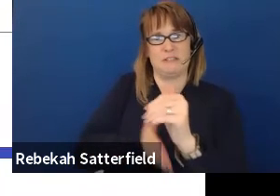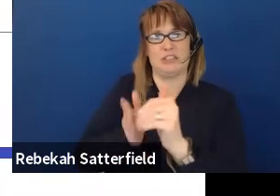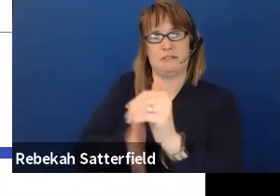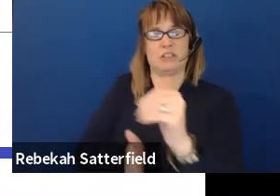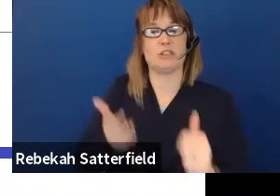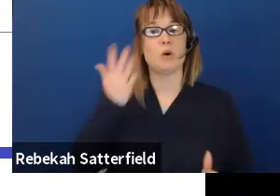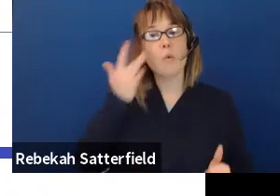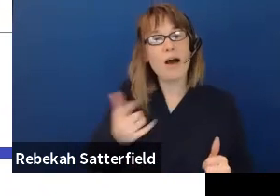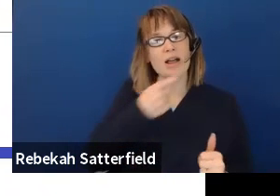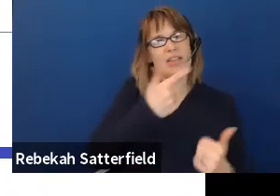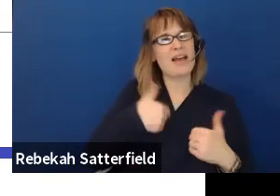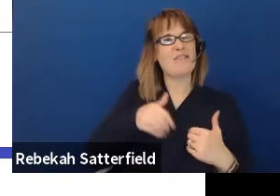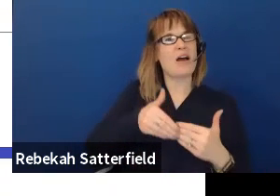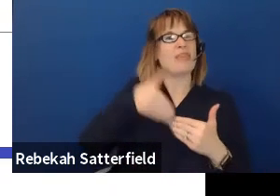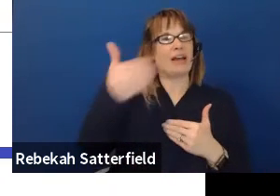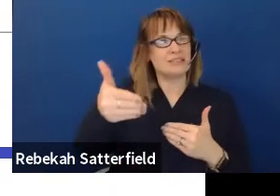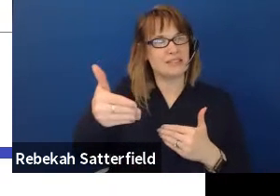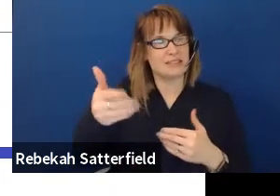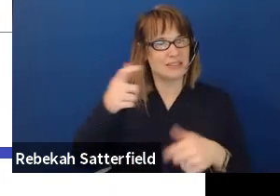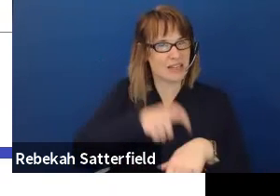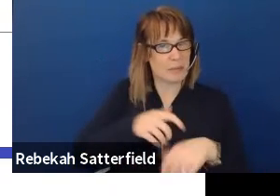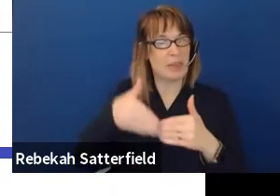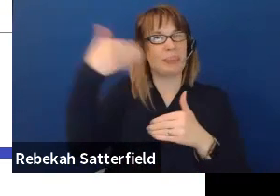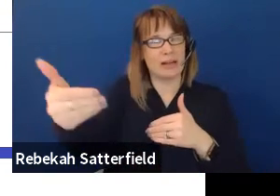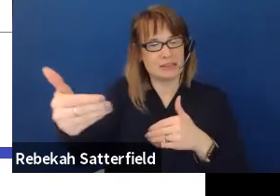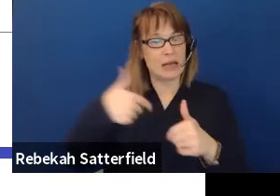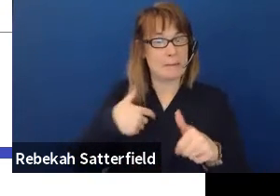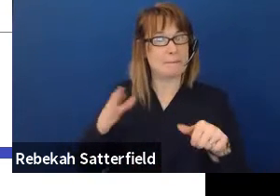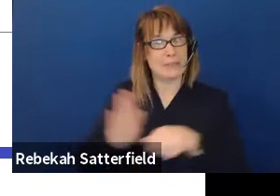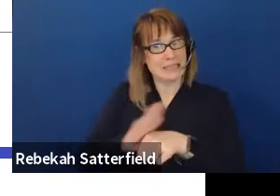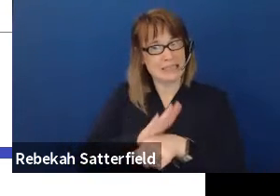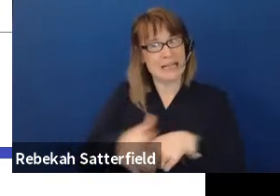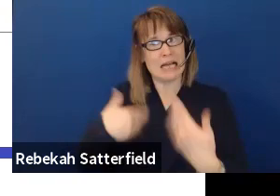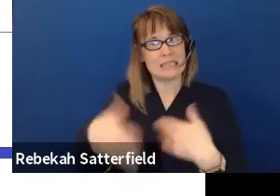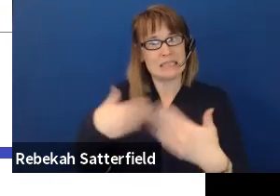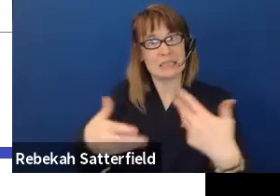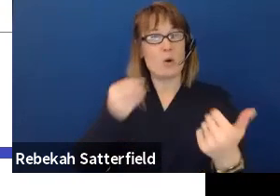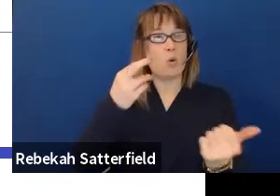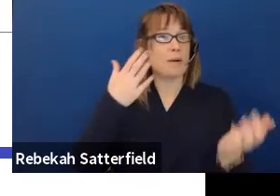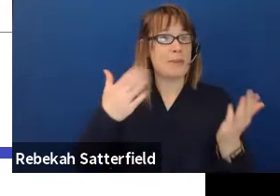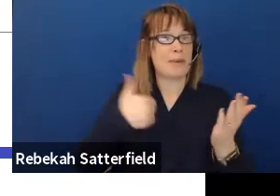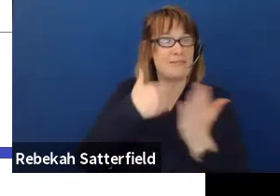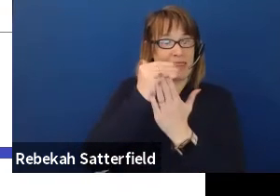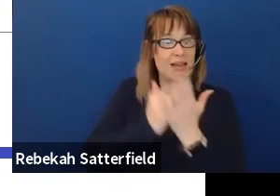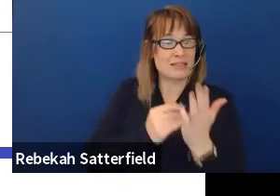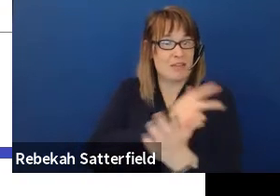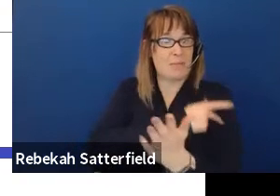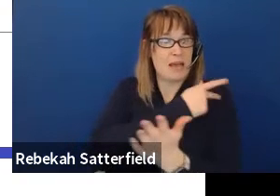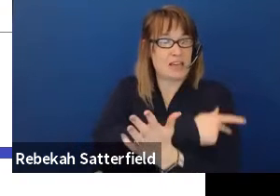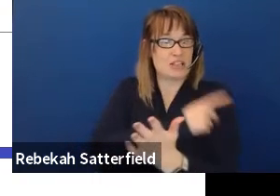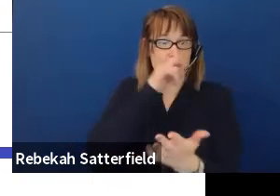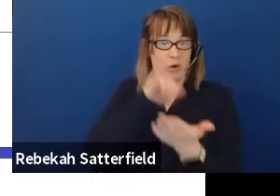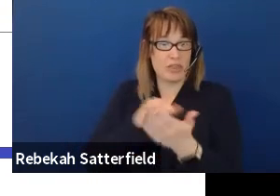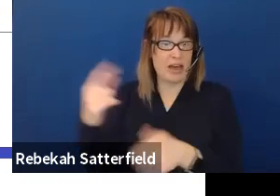because they have another visit and they're late, they're running late. Or maybe the physician has a list of patients to see for the